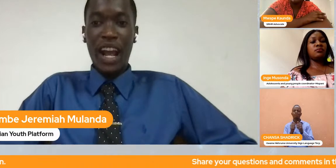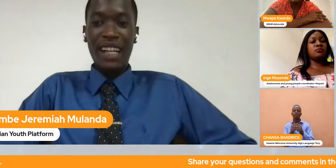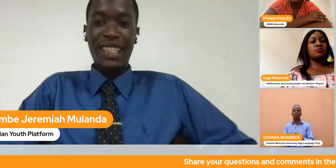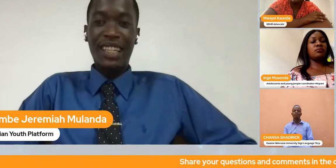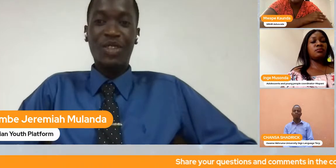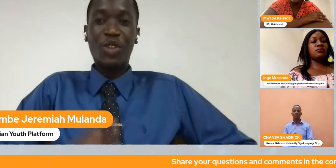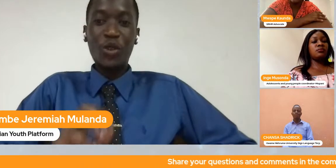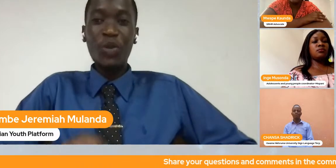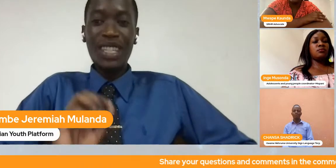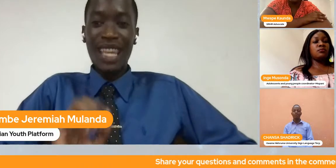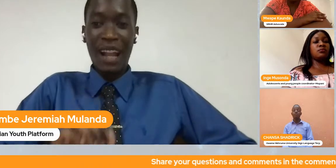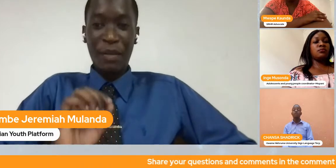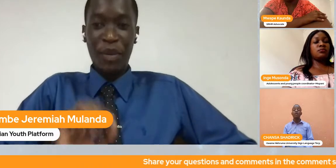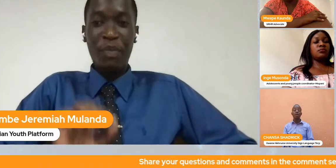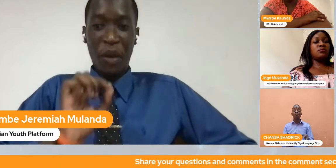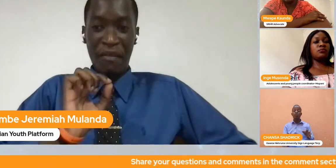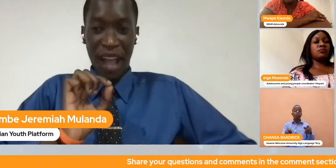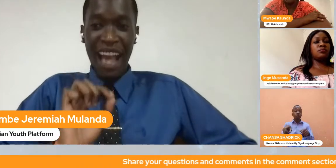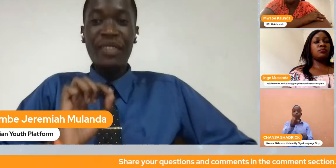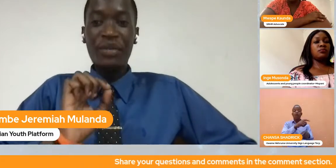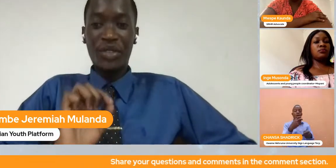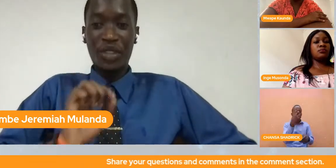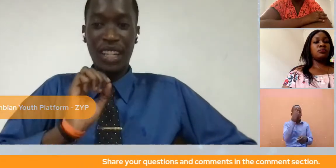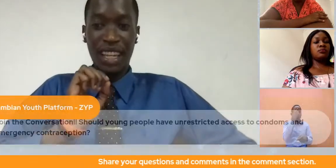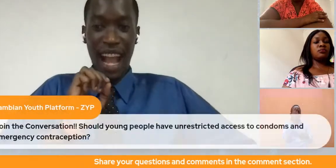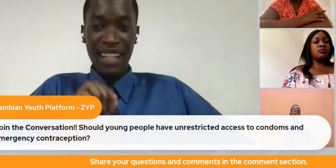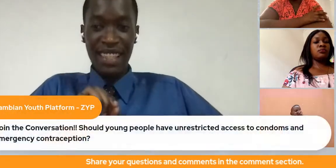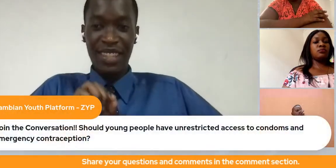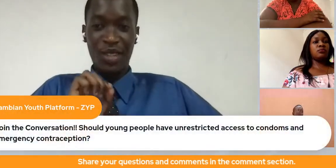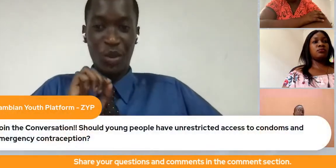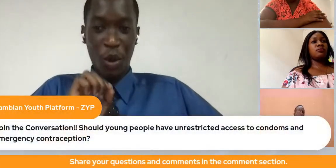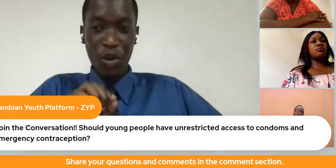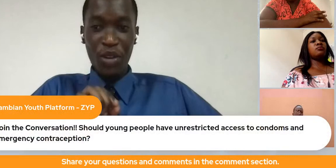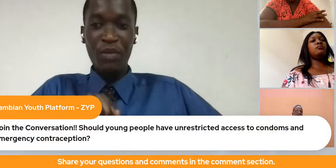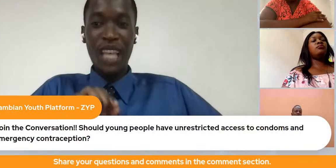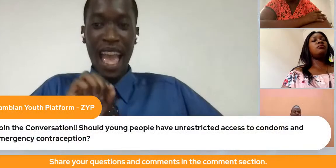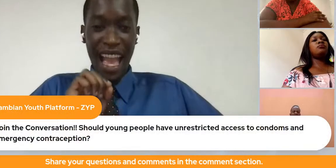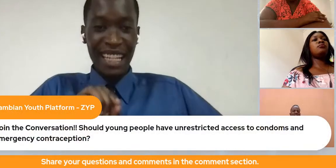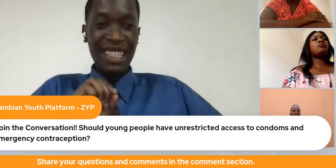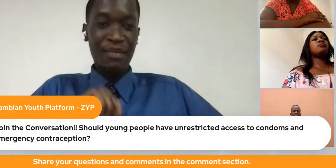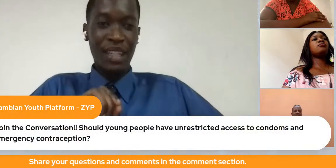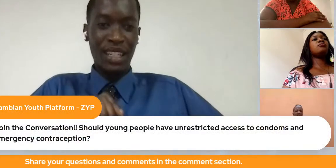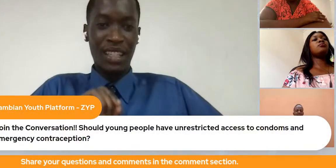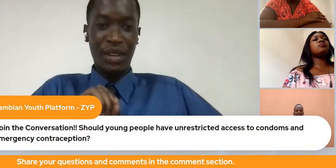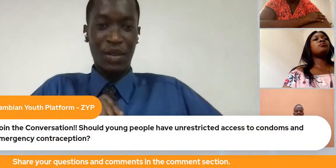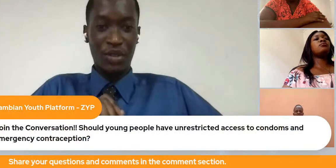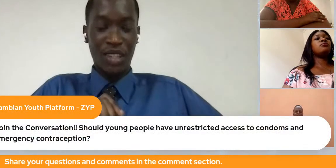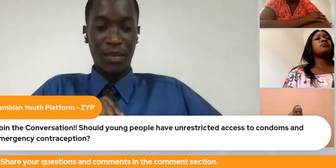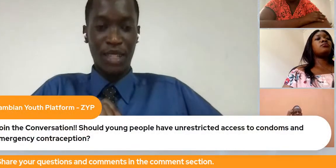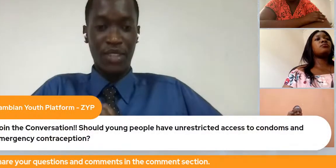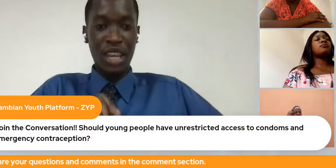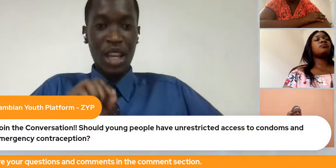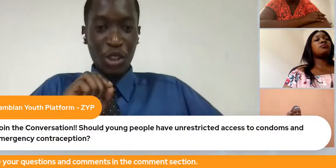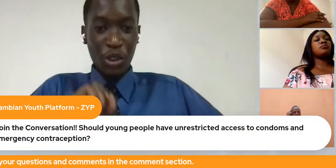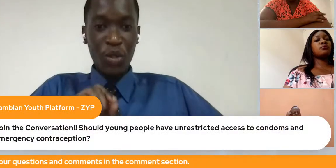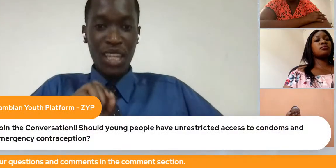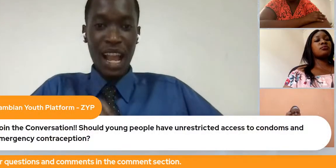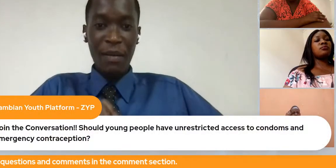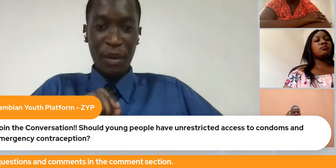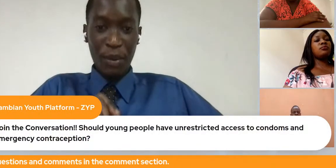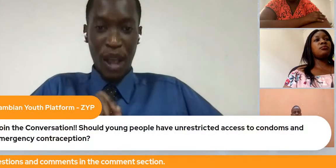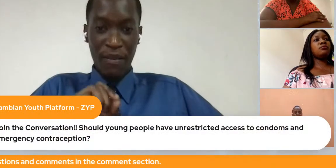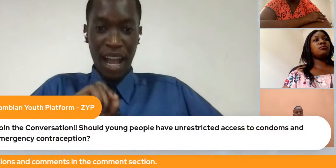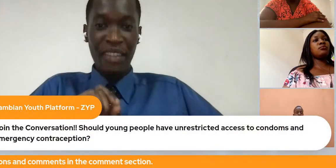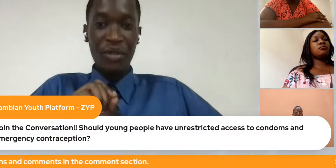platforms. We are asking, should young people have unrestricted access to condoms and emergency contraceptives?